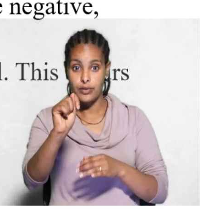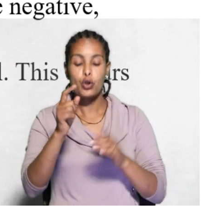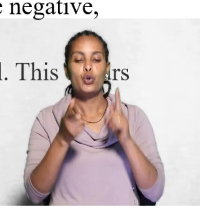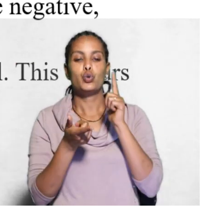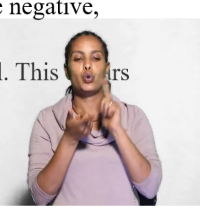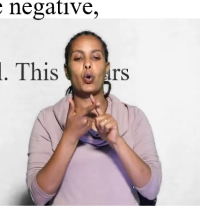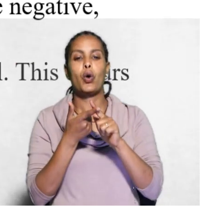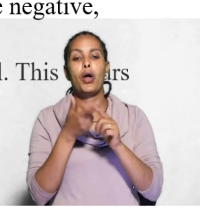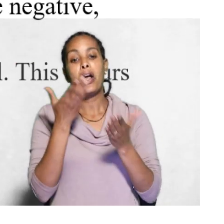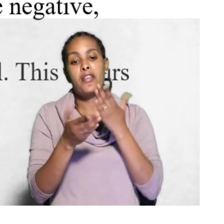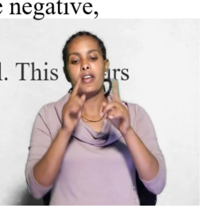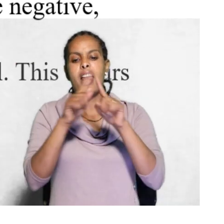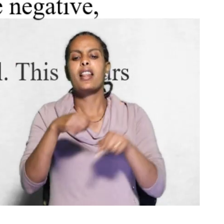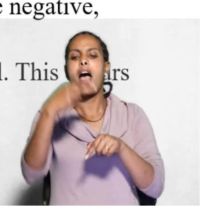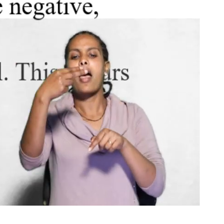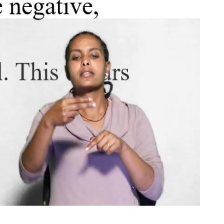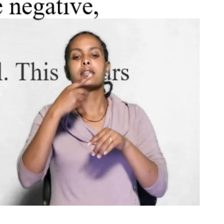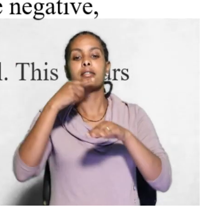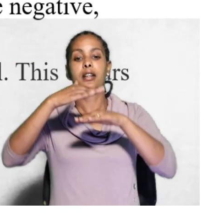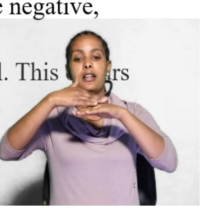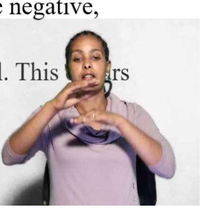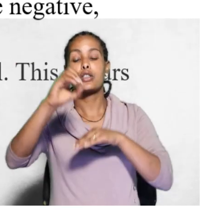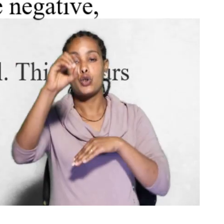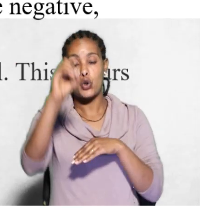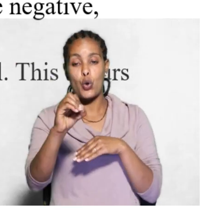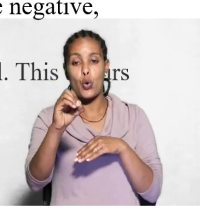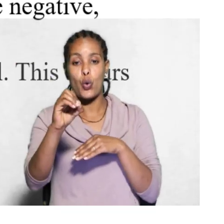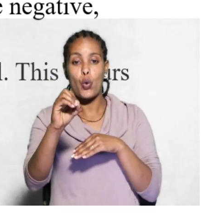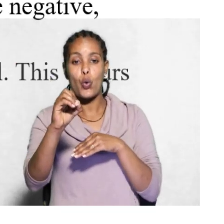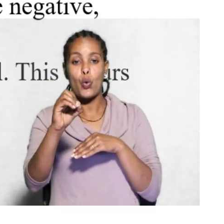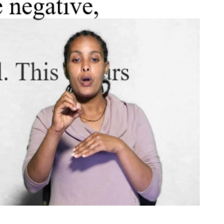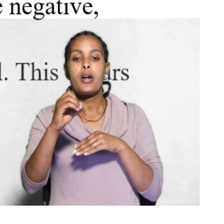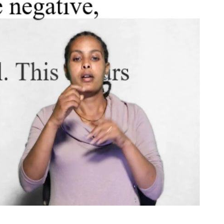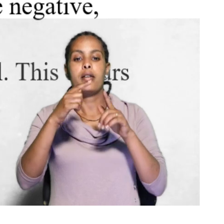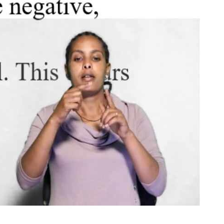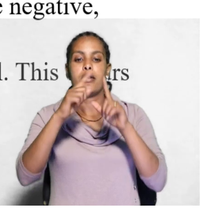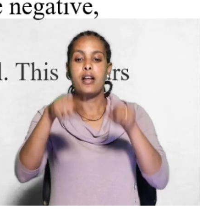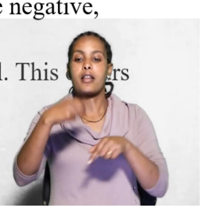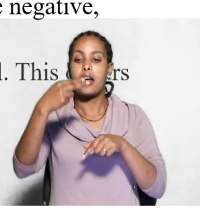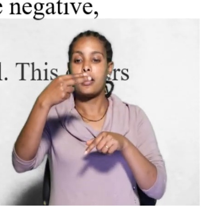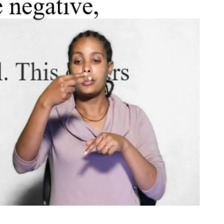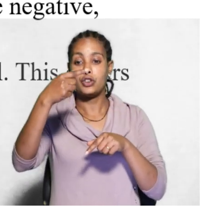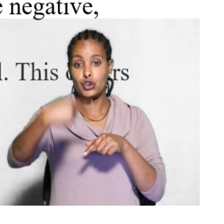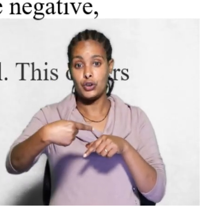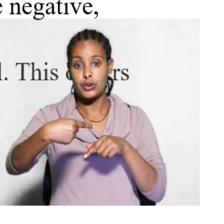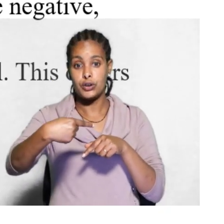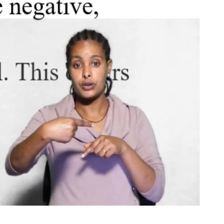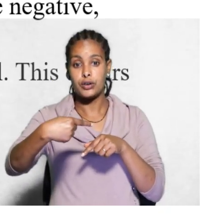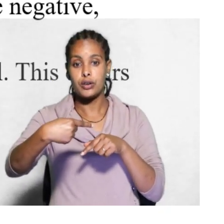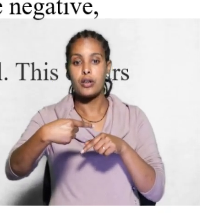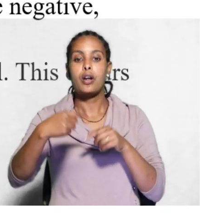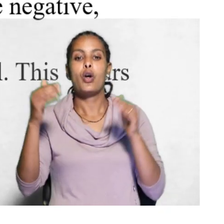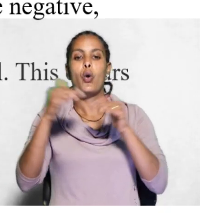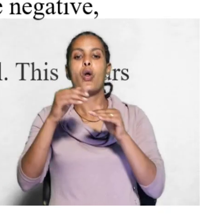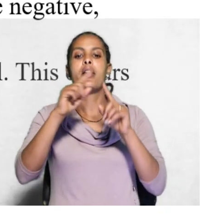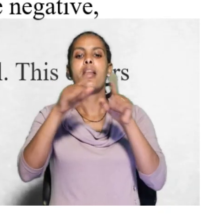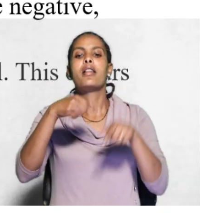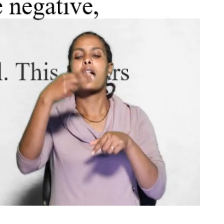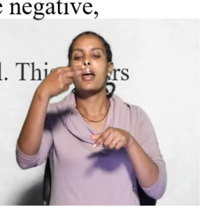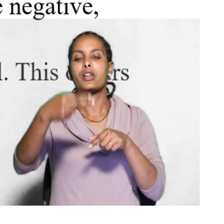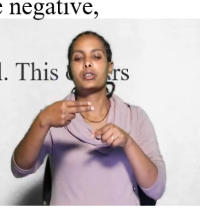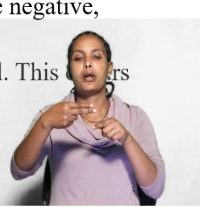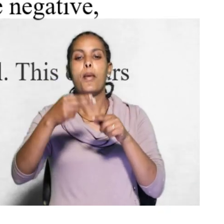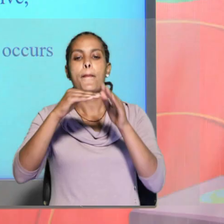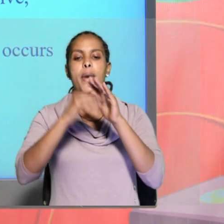2. If delta H is greater than 0, delta G equal delta H minus T